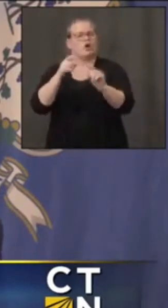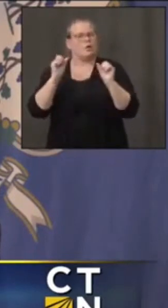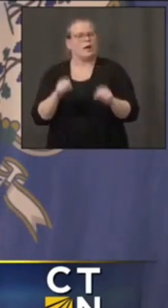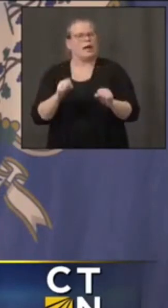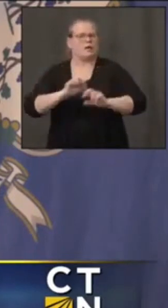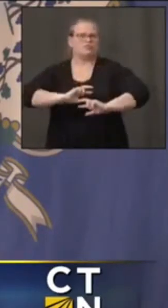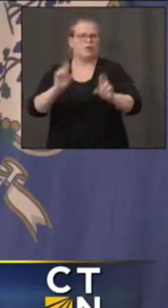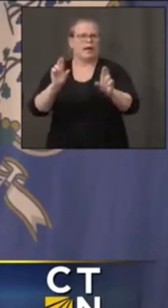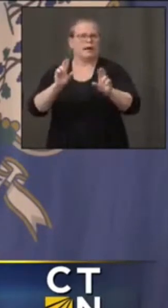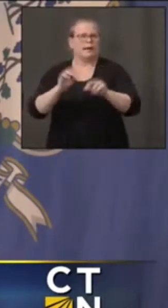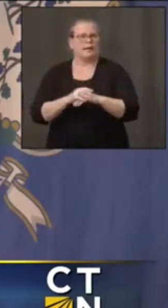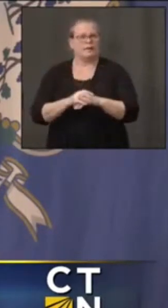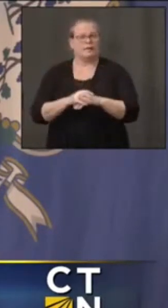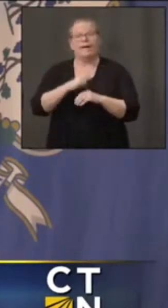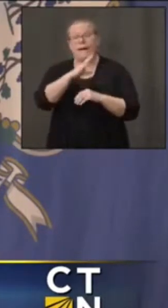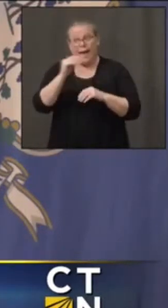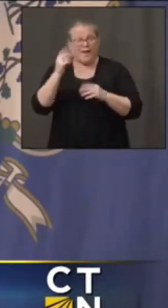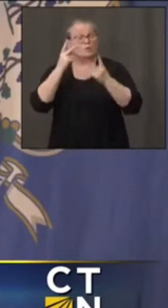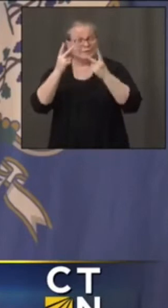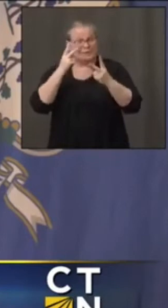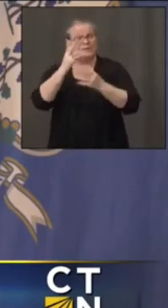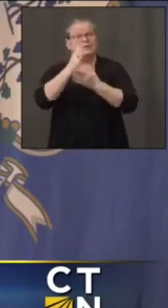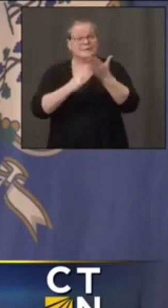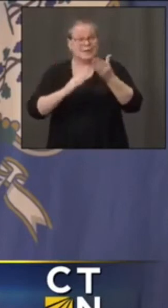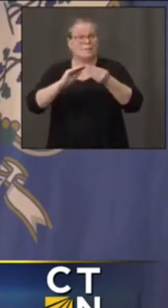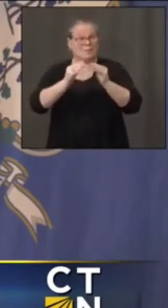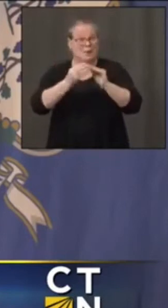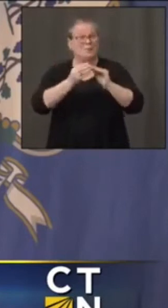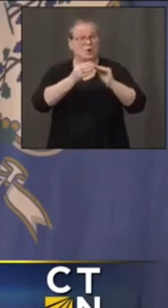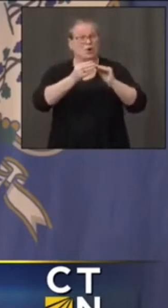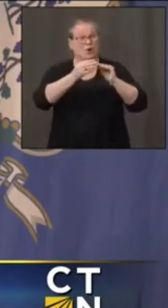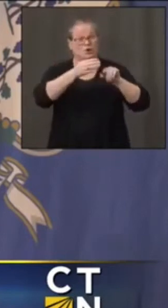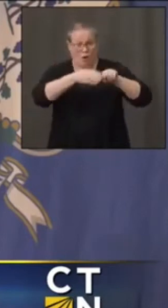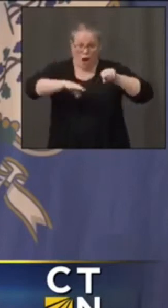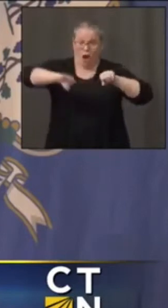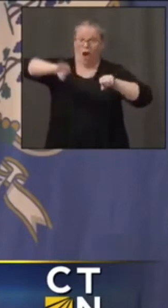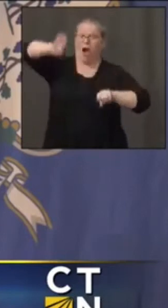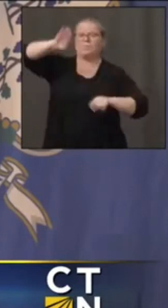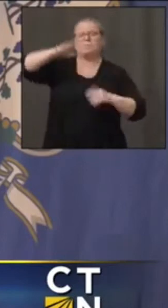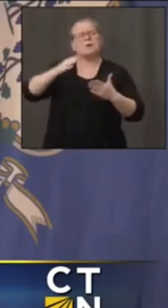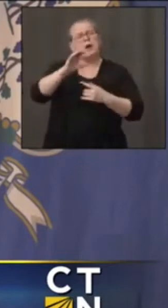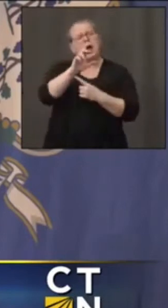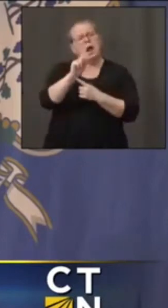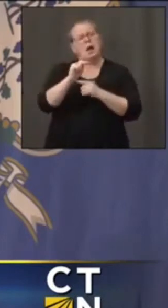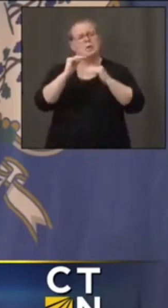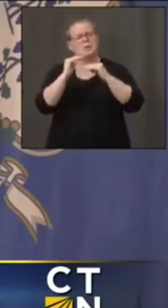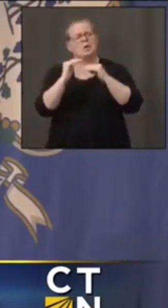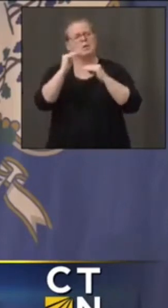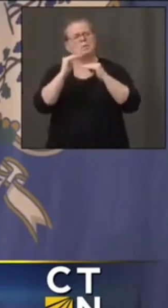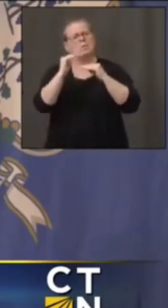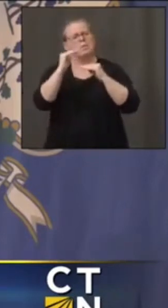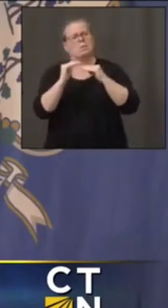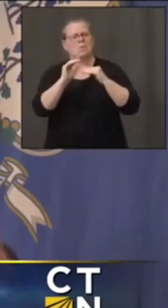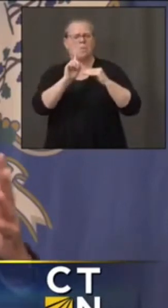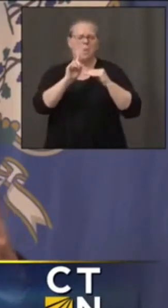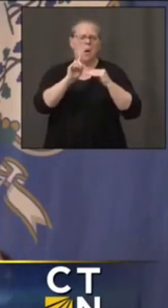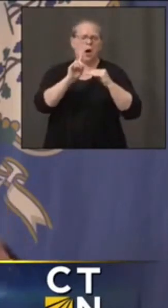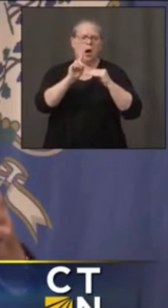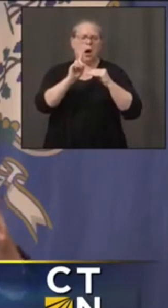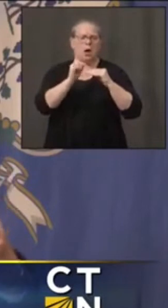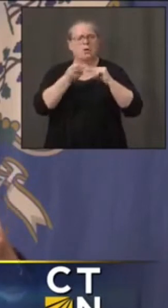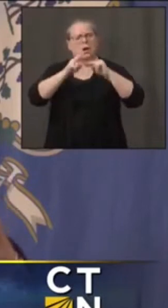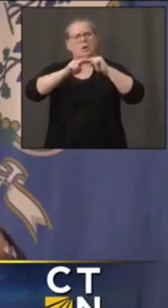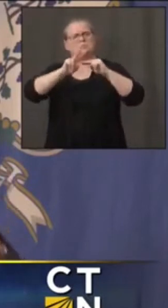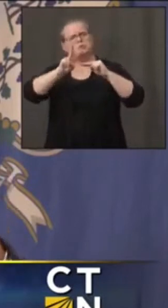really strict hockey sticks here in Connecticut, we've gone from 1 to 2 to 2.5% over a period of time. We haven't